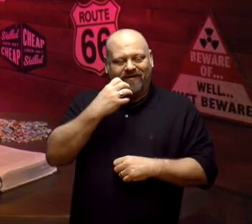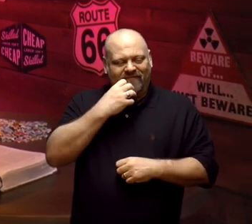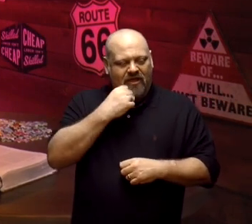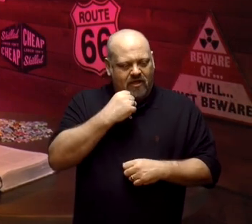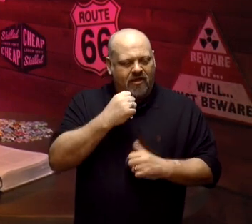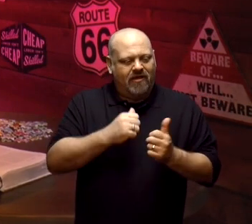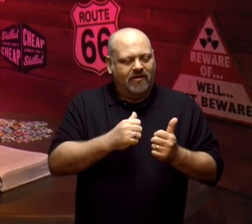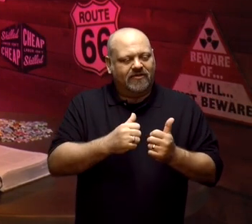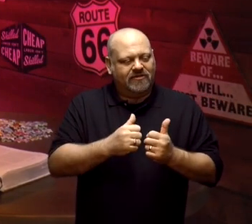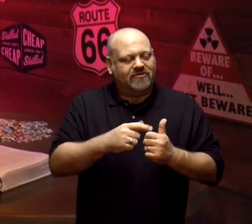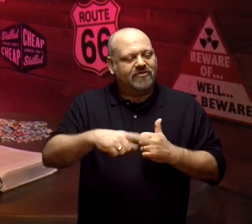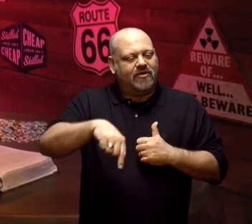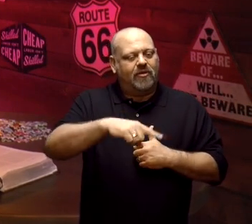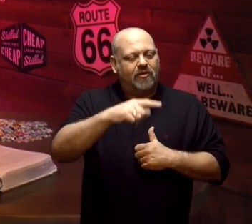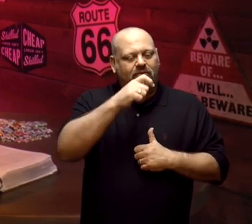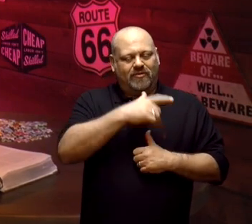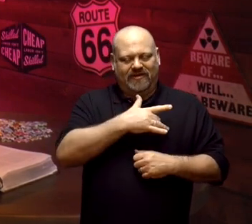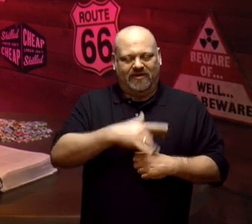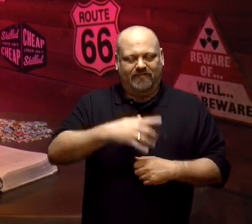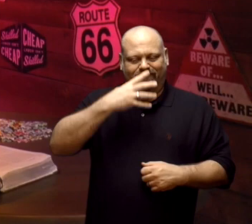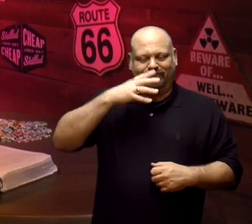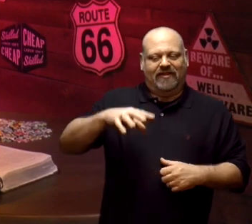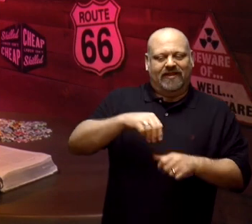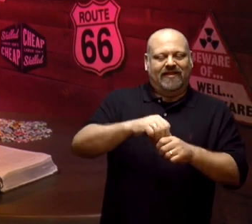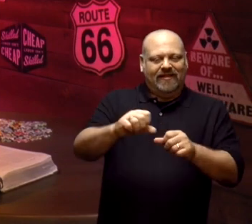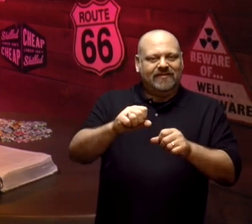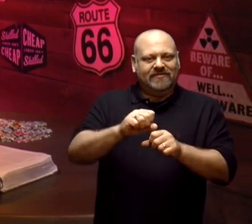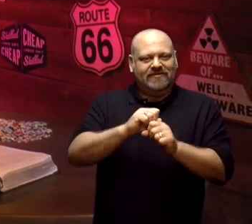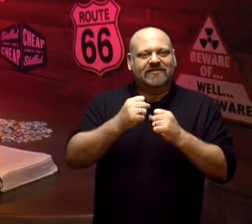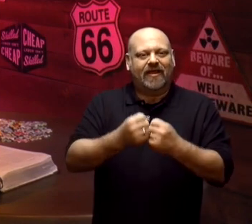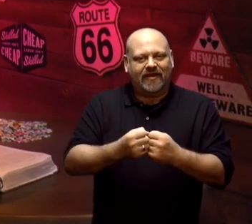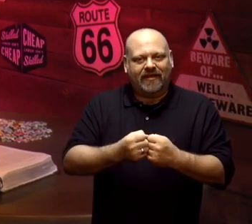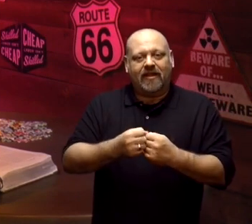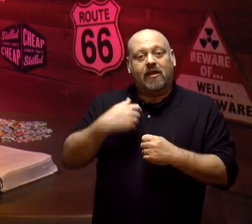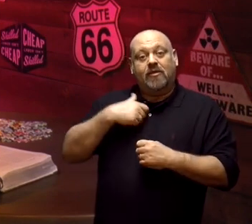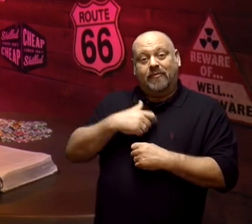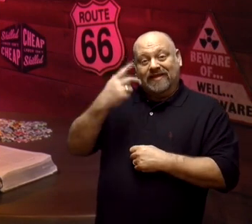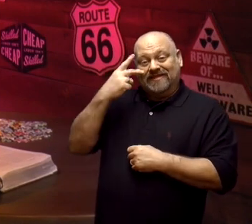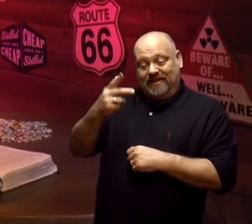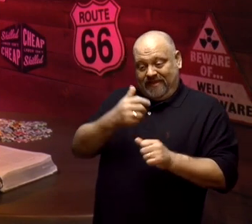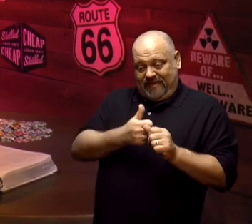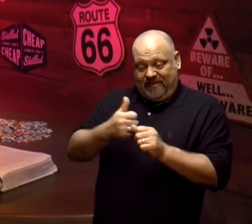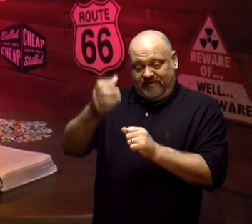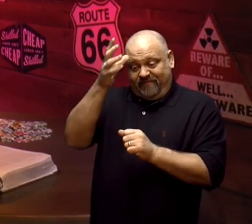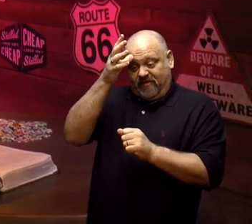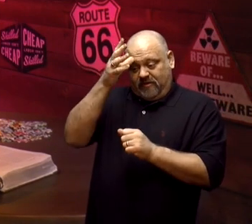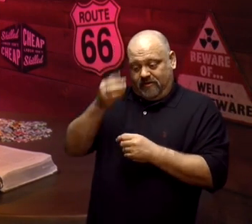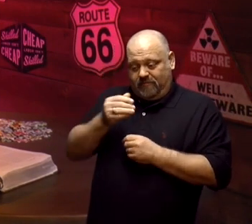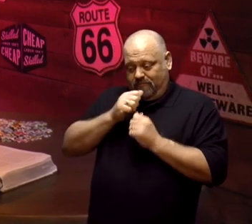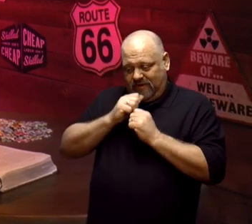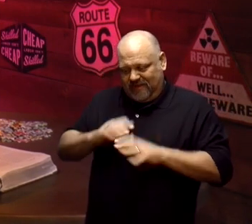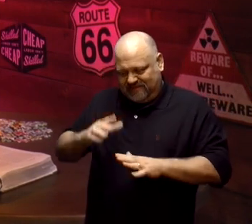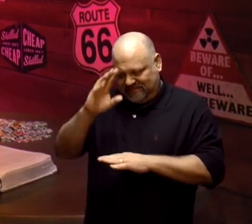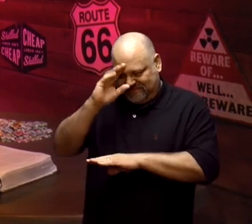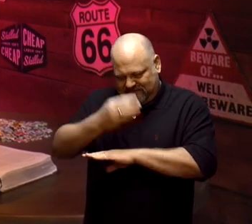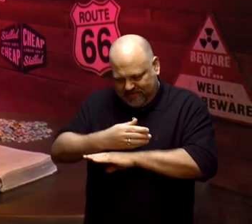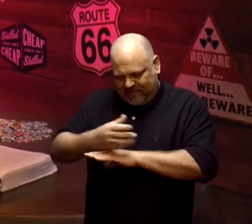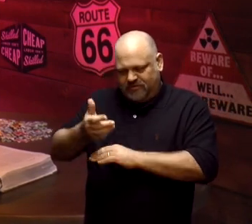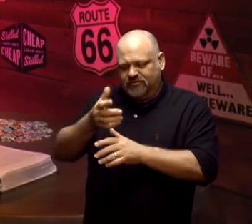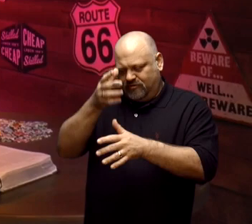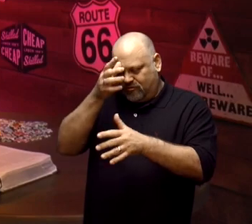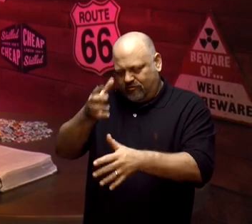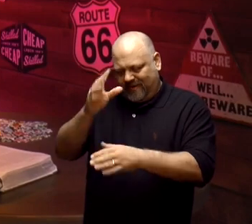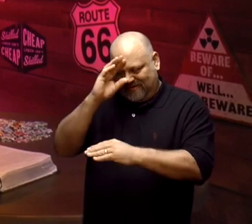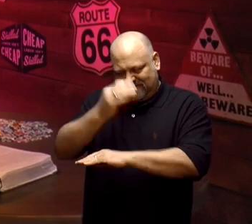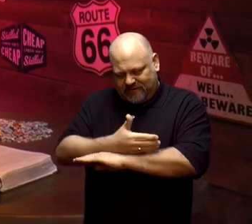in society. As we see each father blessing his sons and grandsons, we are reminded of